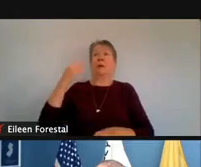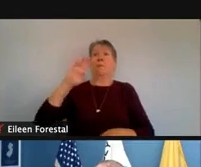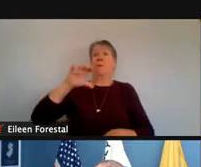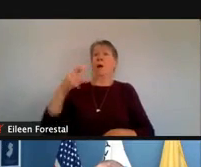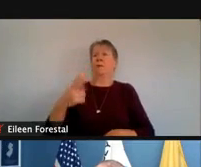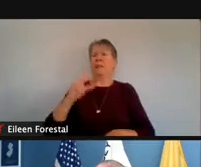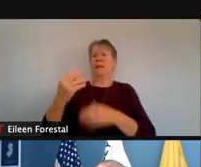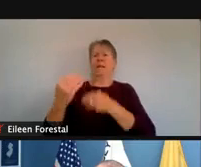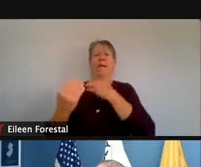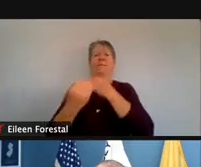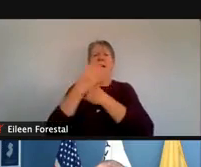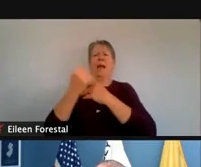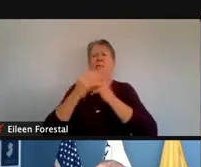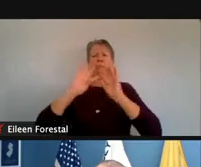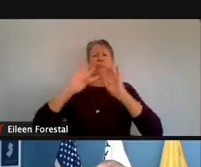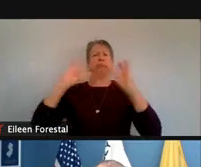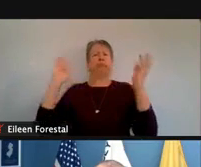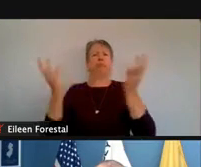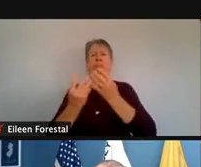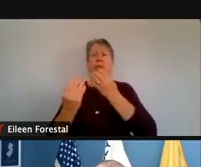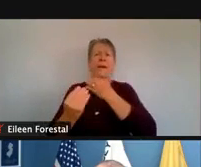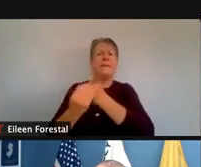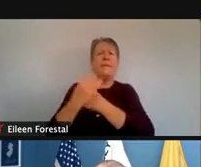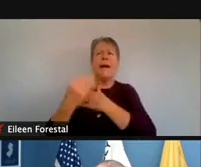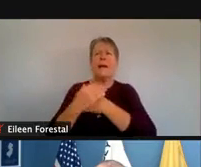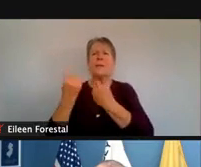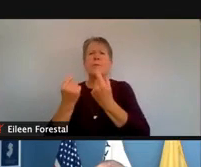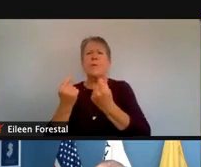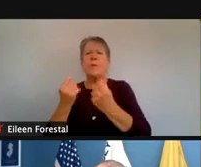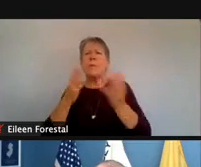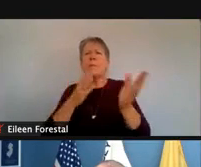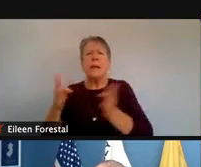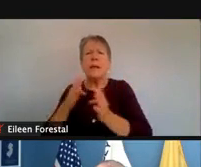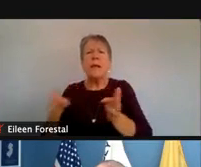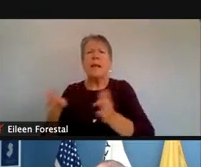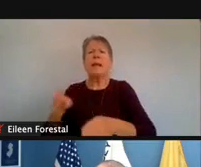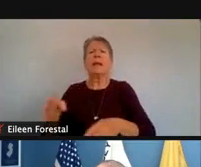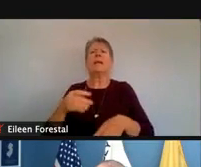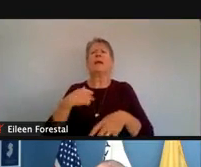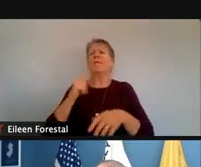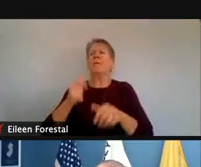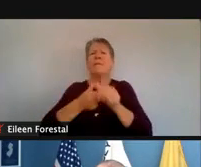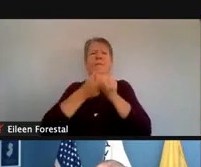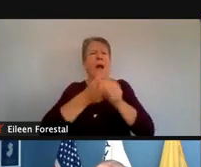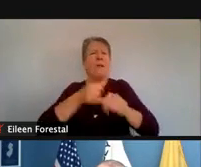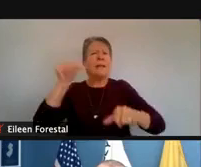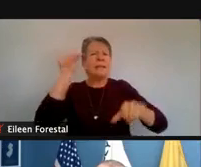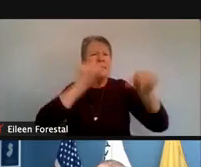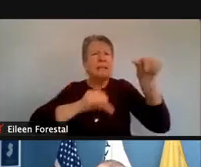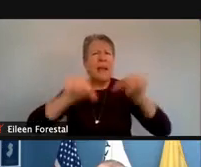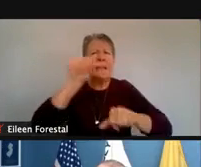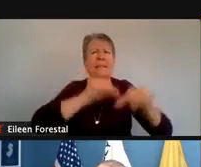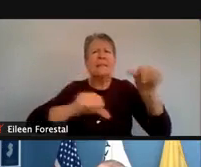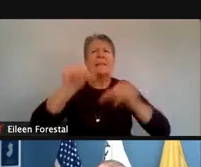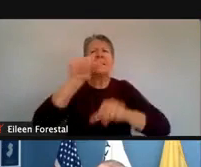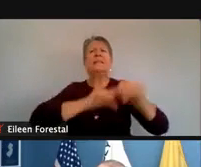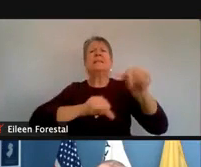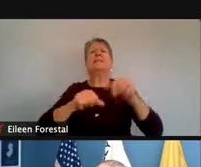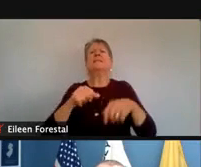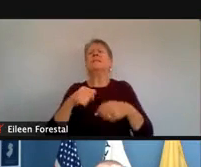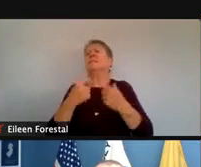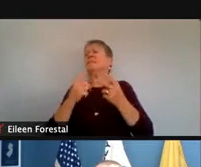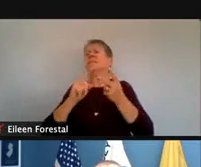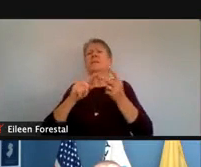scientific, medical, ethical, and public health evidence. The more than 24 PAC members include healthcare leaders